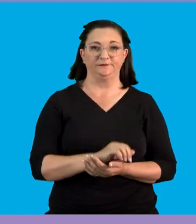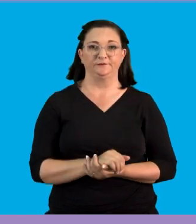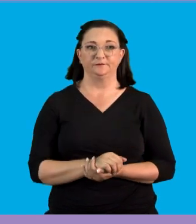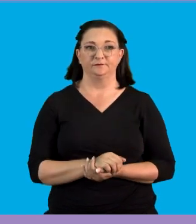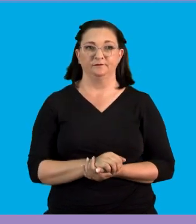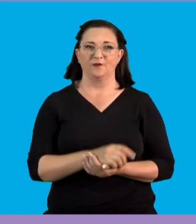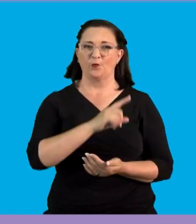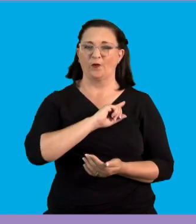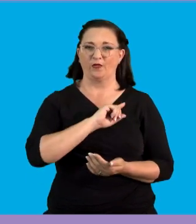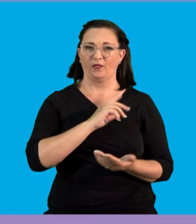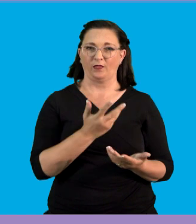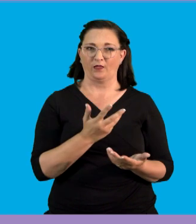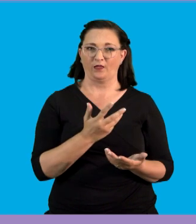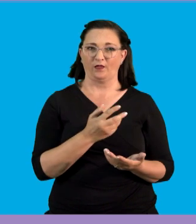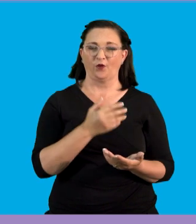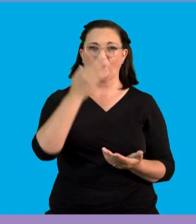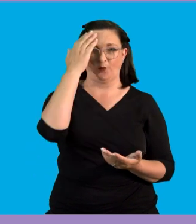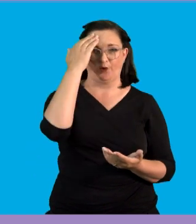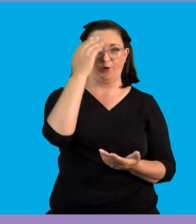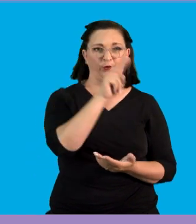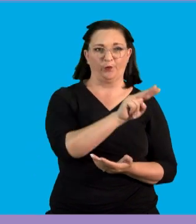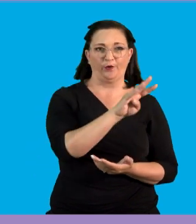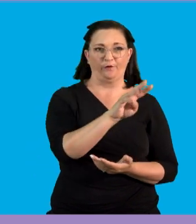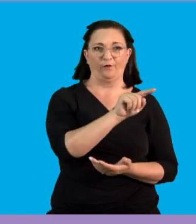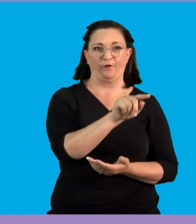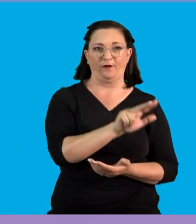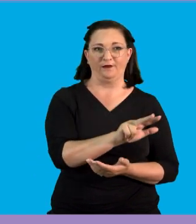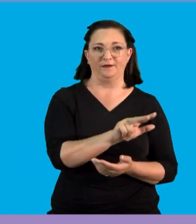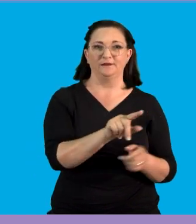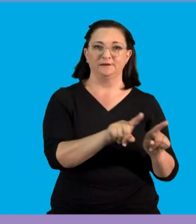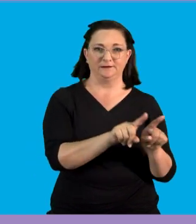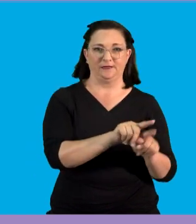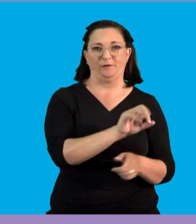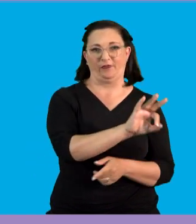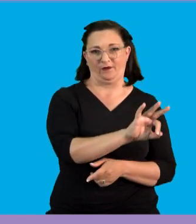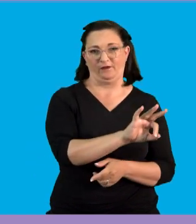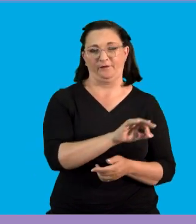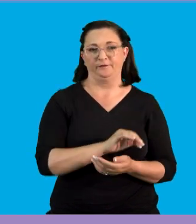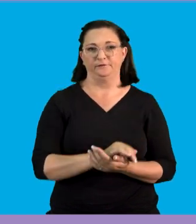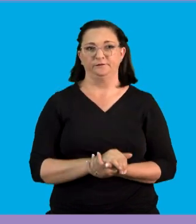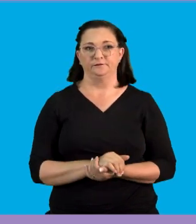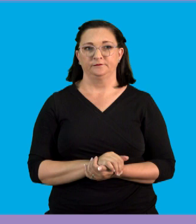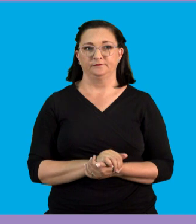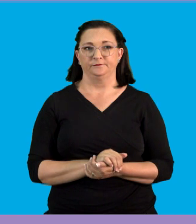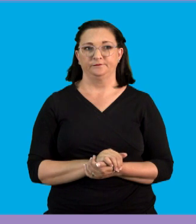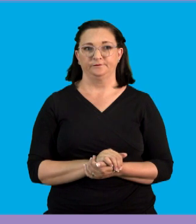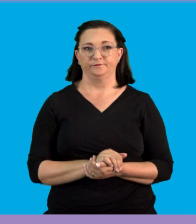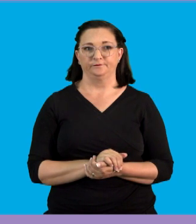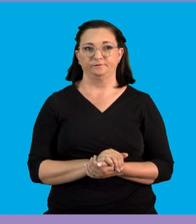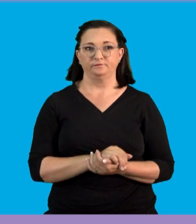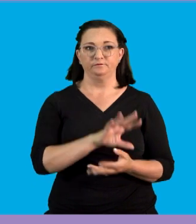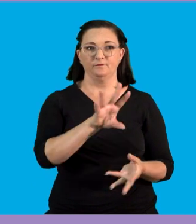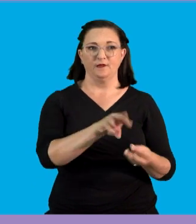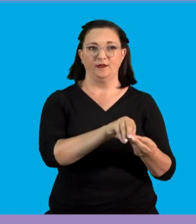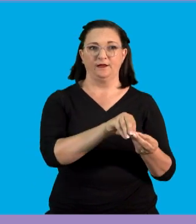24/8. Why? Because we know that 24/8 is equals to 3 as a whole number. And